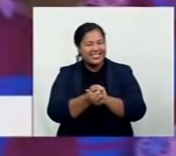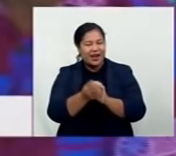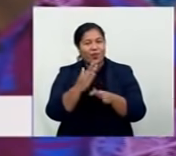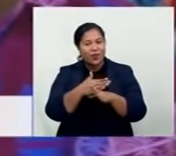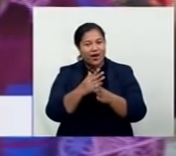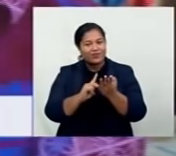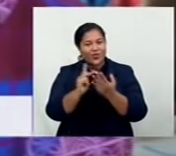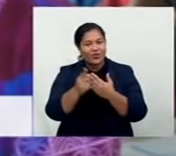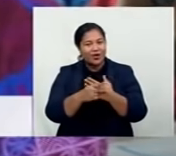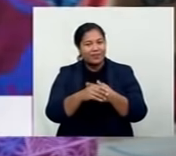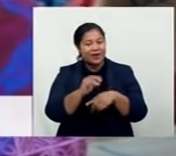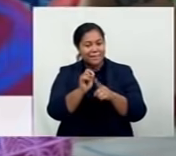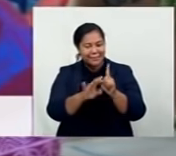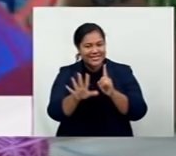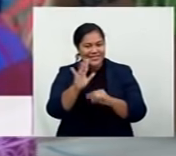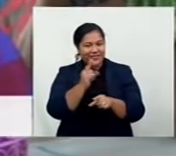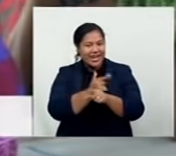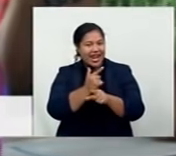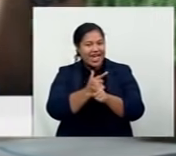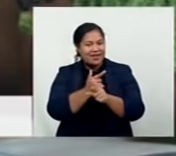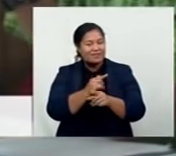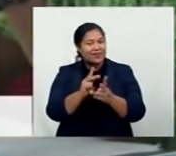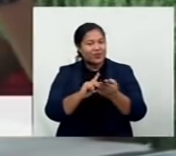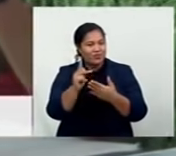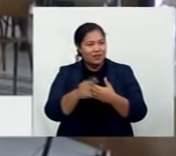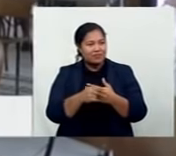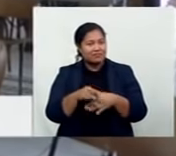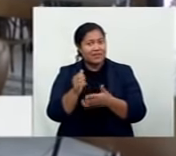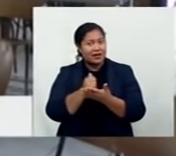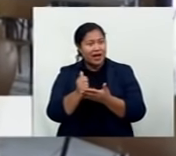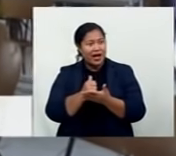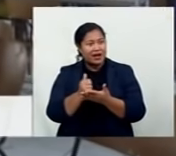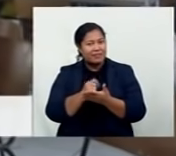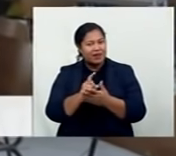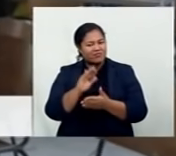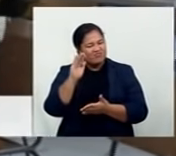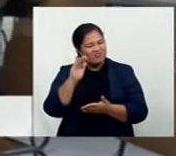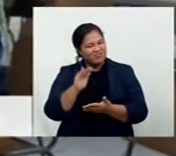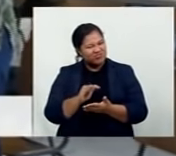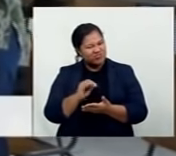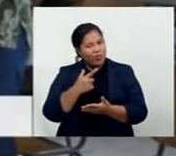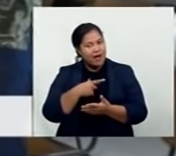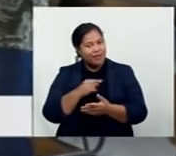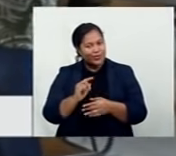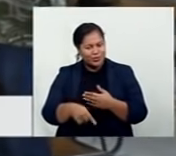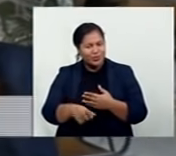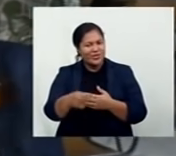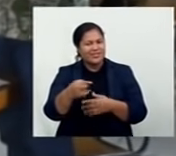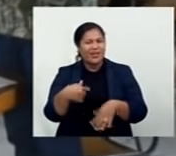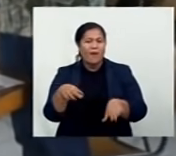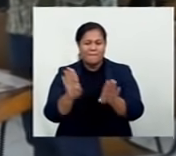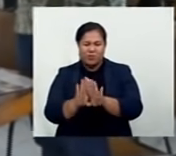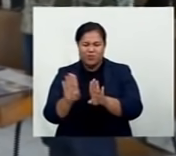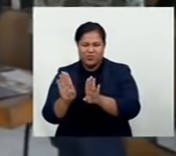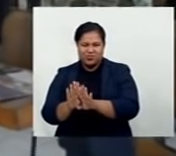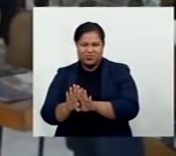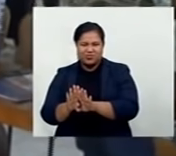and Pacific Labour Scheme. The number of intakes has dropped significantly due to the ongoing border